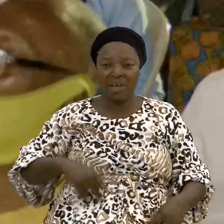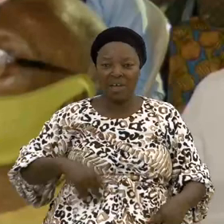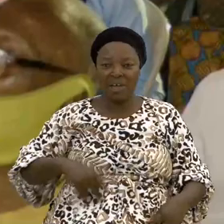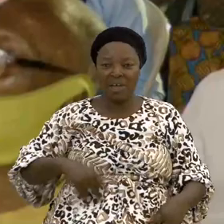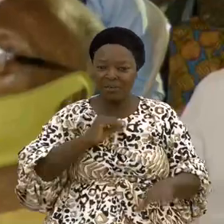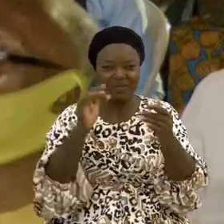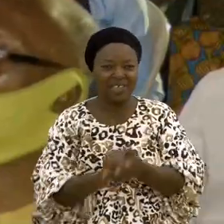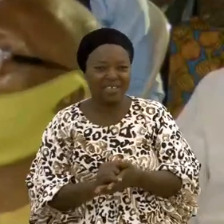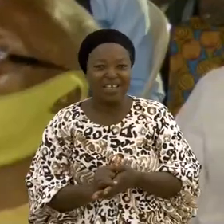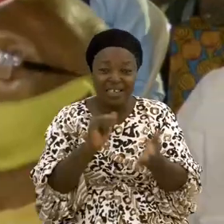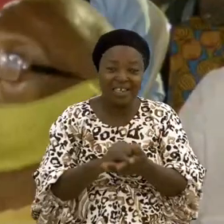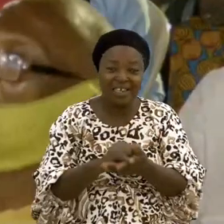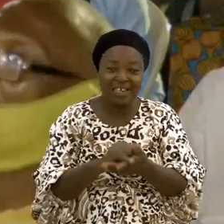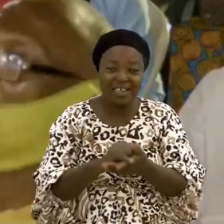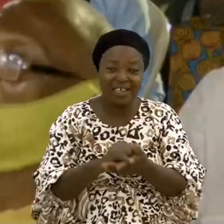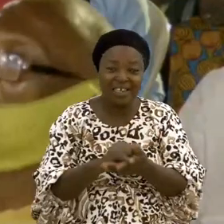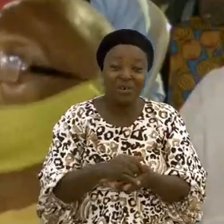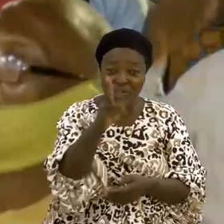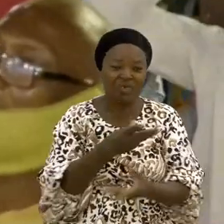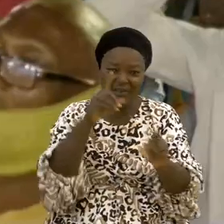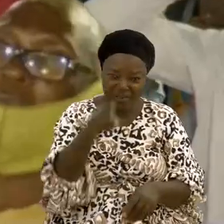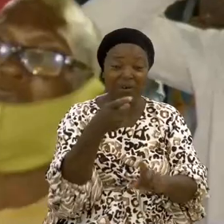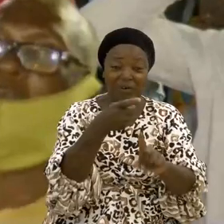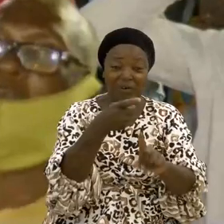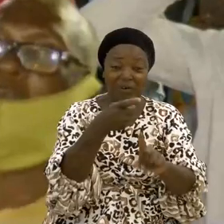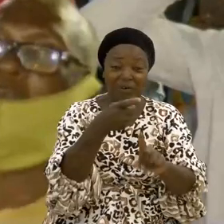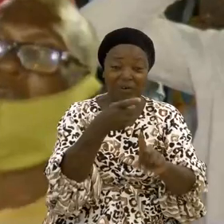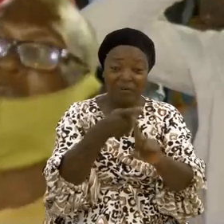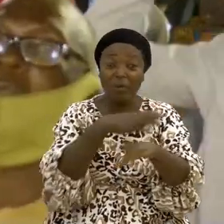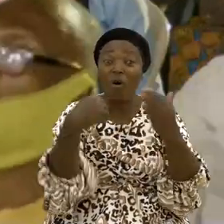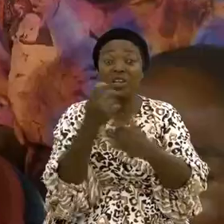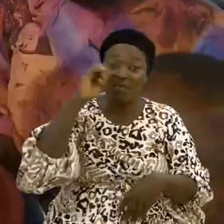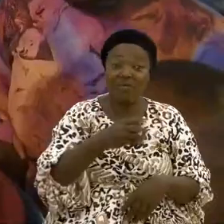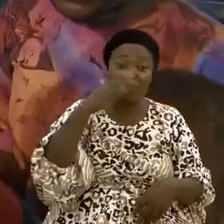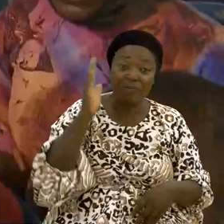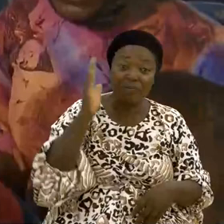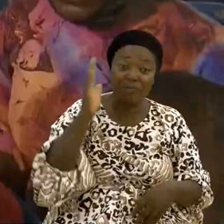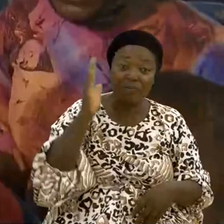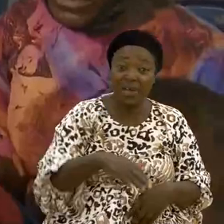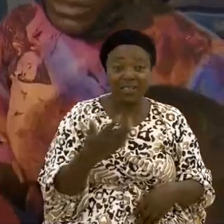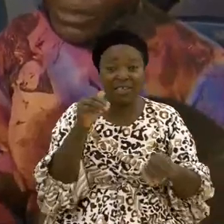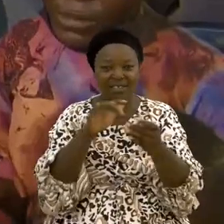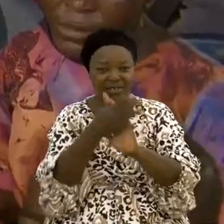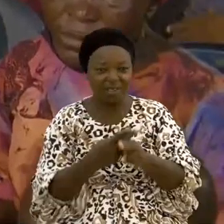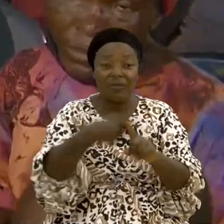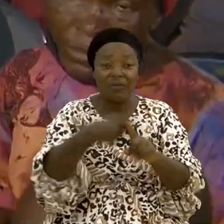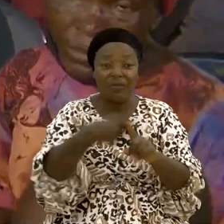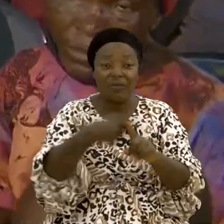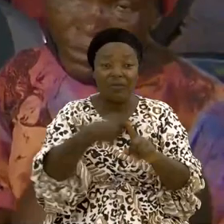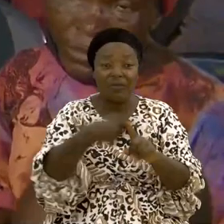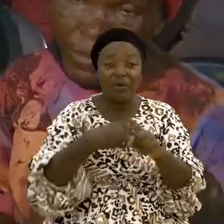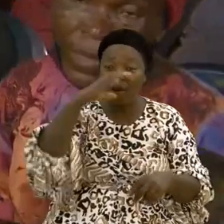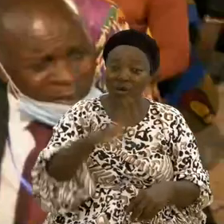to you. He will deliver you. Amen. From their spell, he will deliver you. Amen. From their curse, he